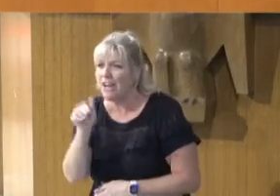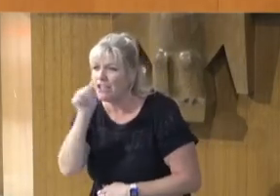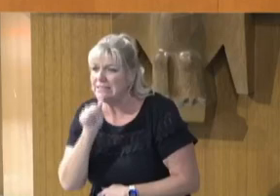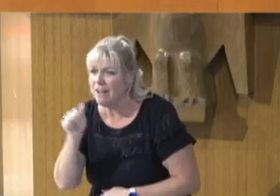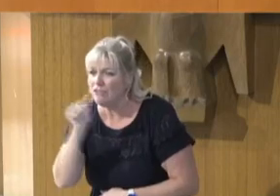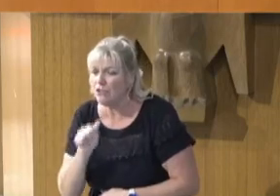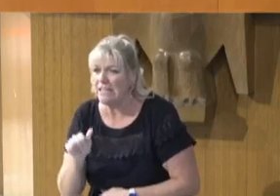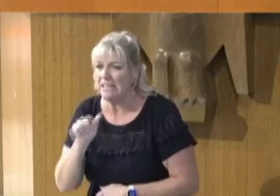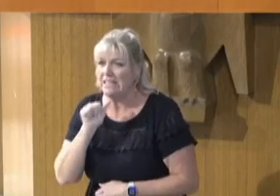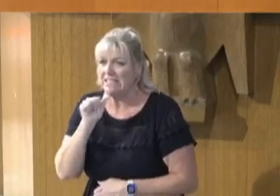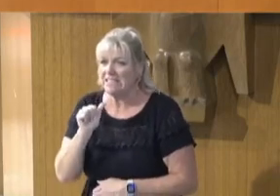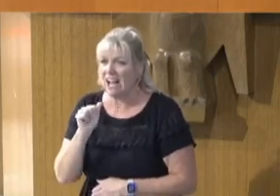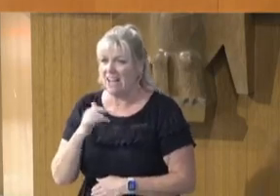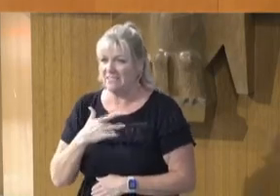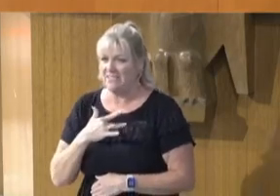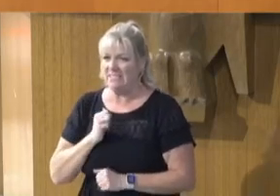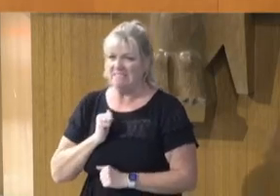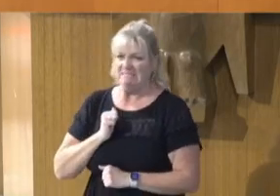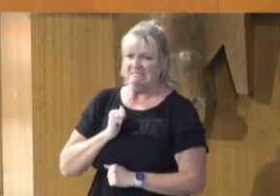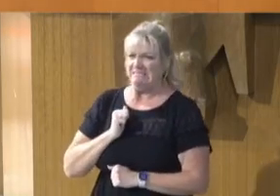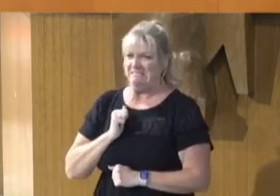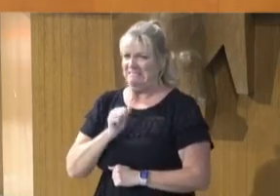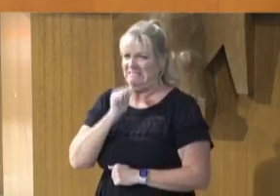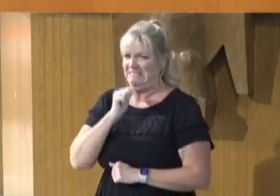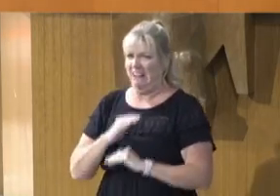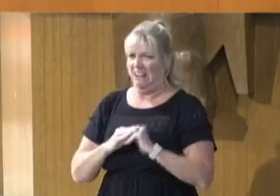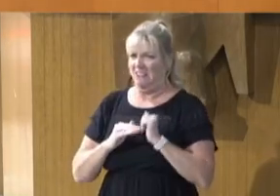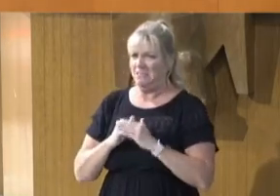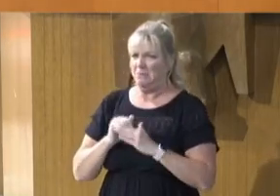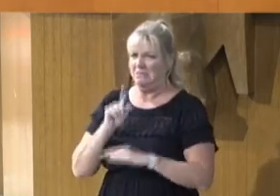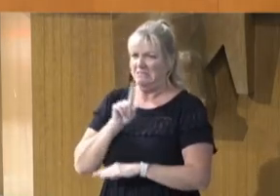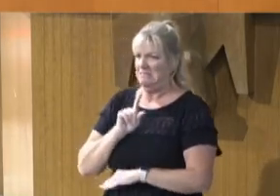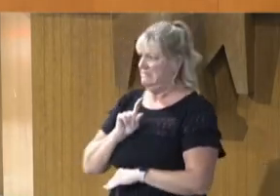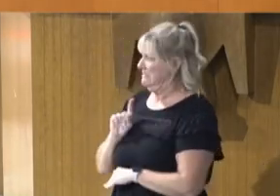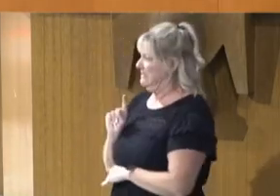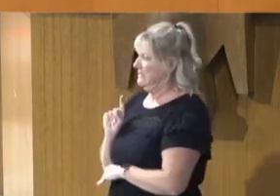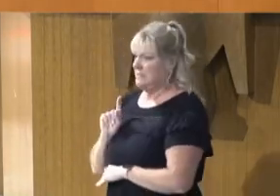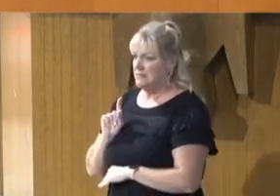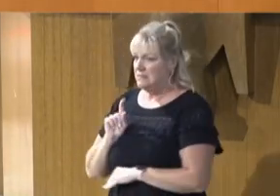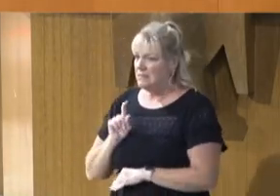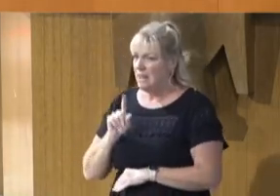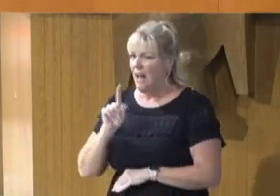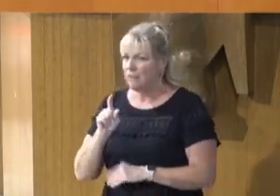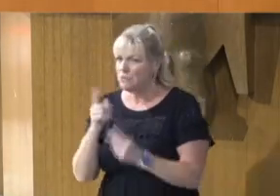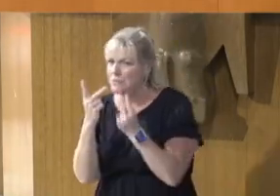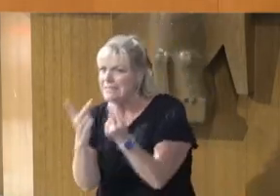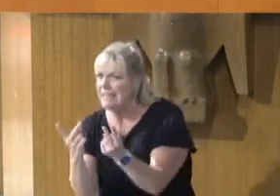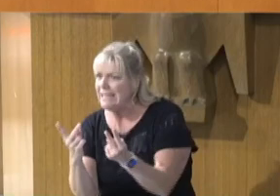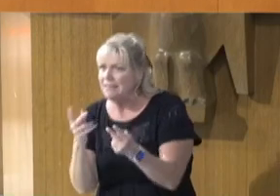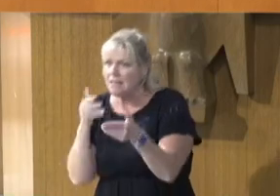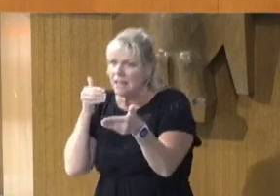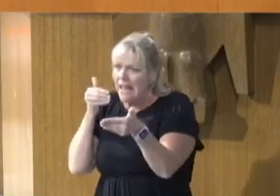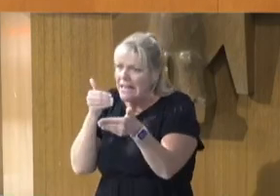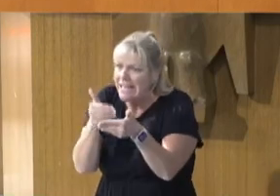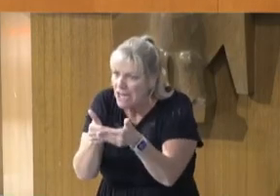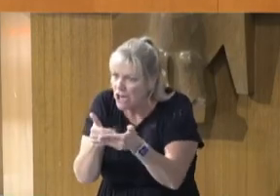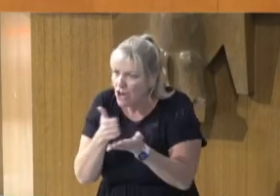discomfort or cross the street to preserve ourselves from the inconvenience of helping others.